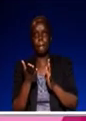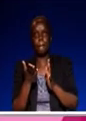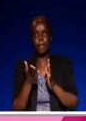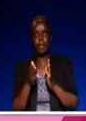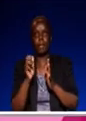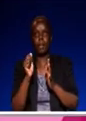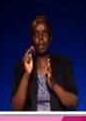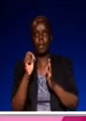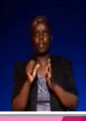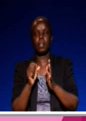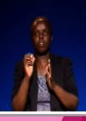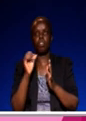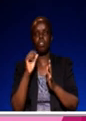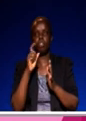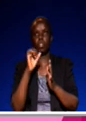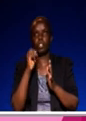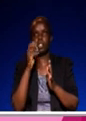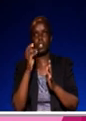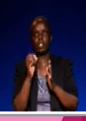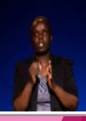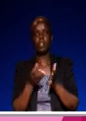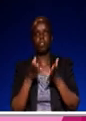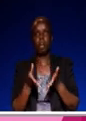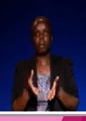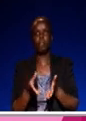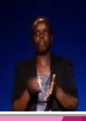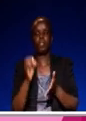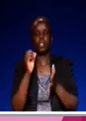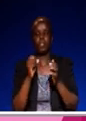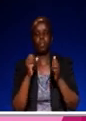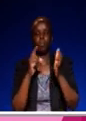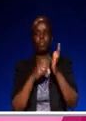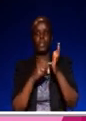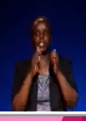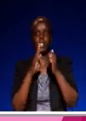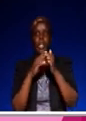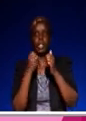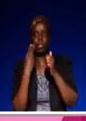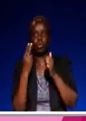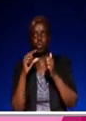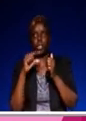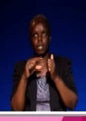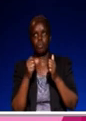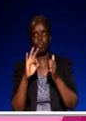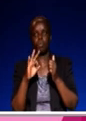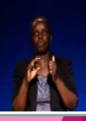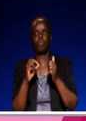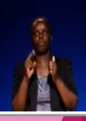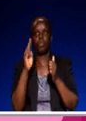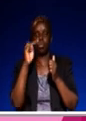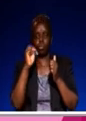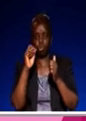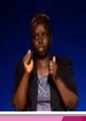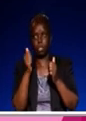An oxide of sodium contains 0.92 grams of sodium and